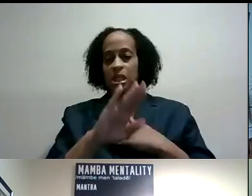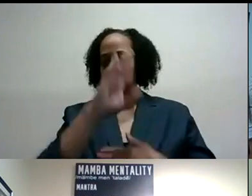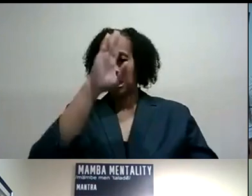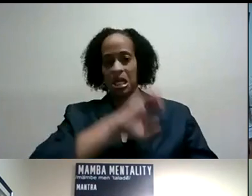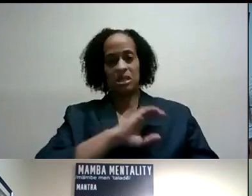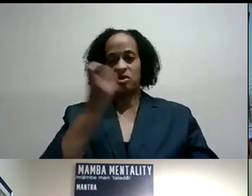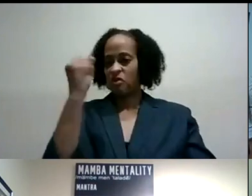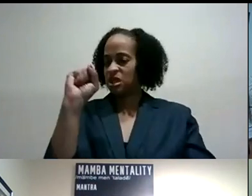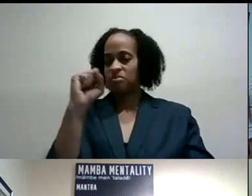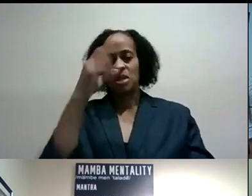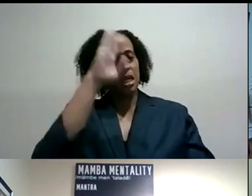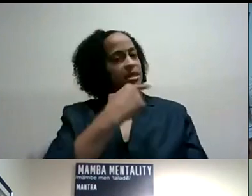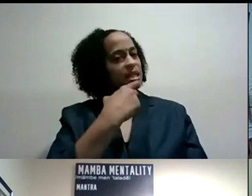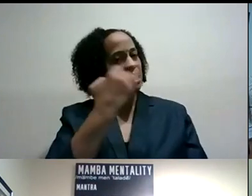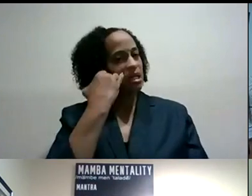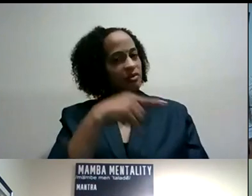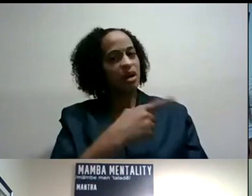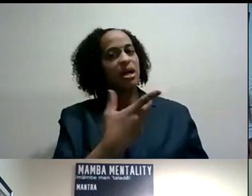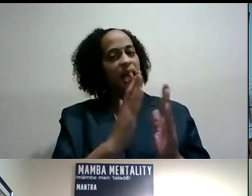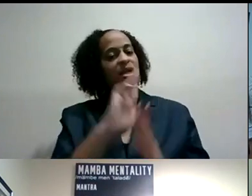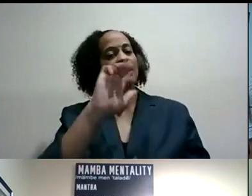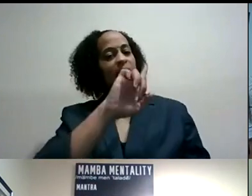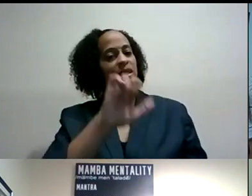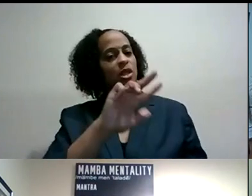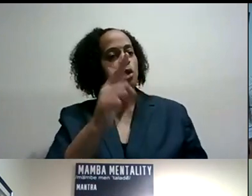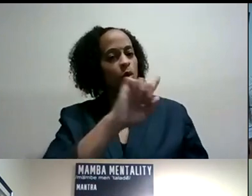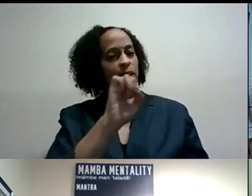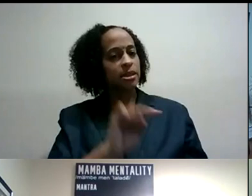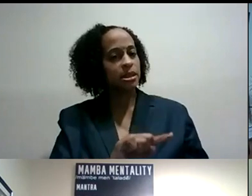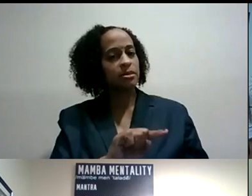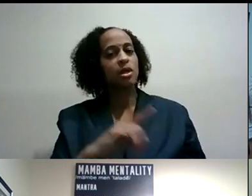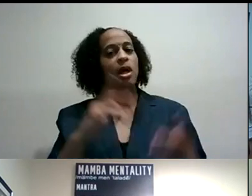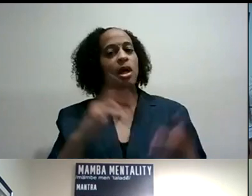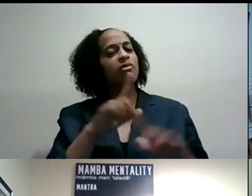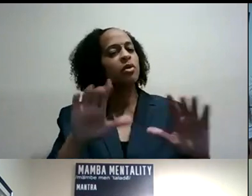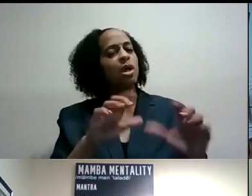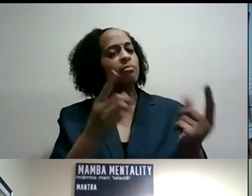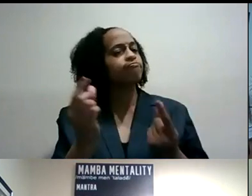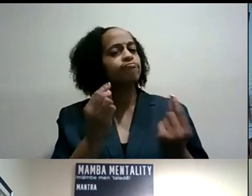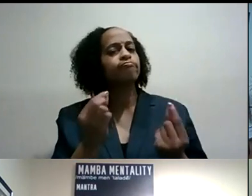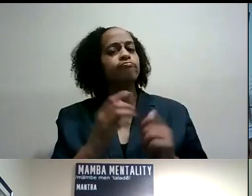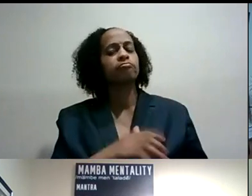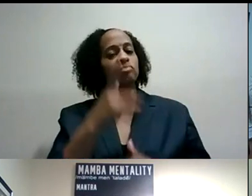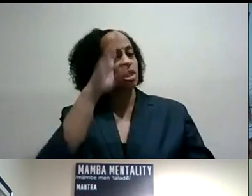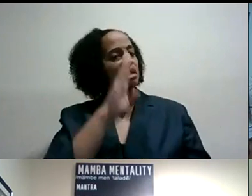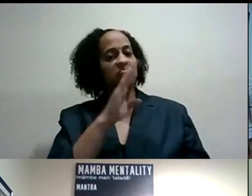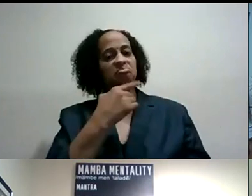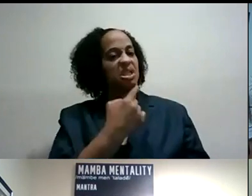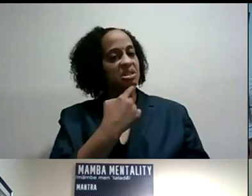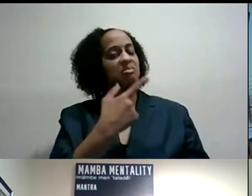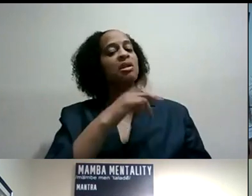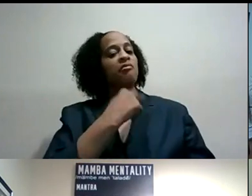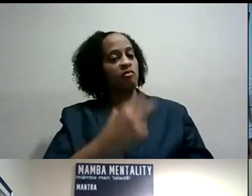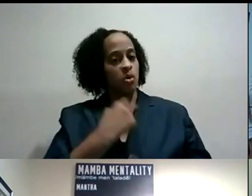hey. In fact, then God asks him the third question, what have you done? God just went straight ahead and says, the voice of your